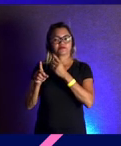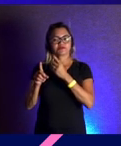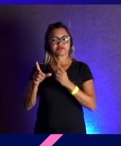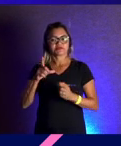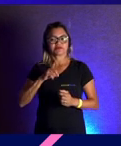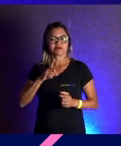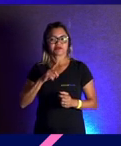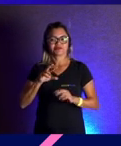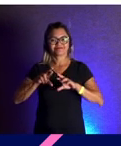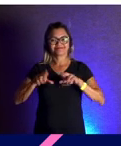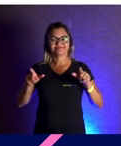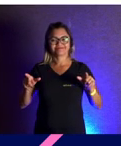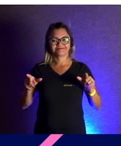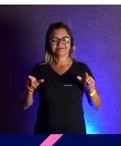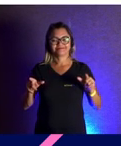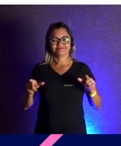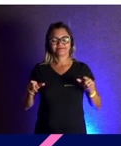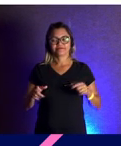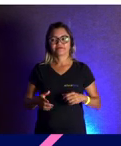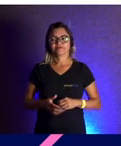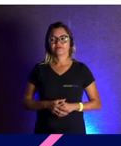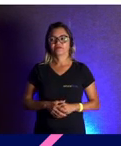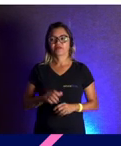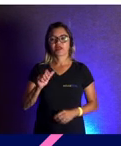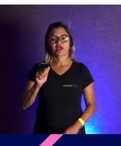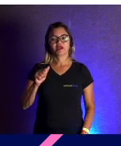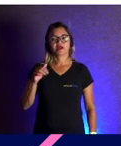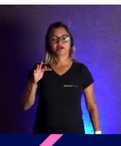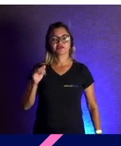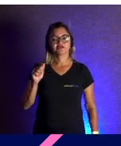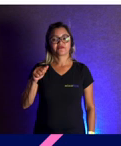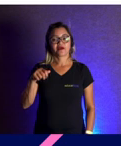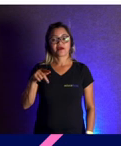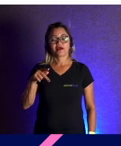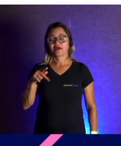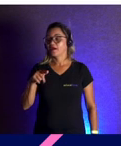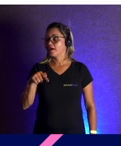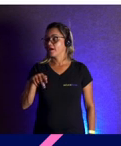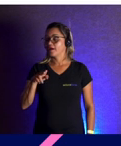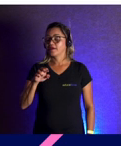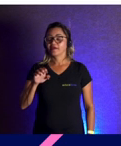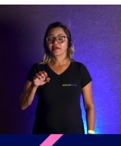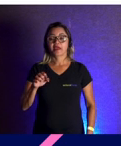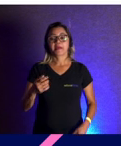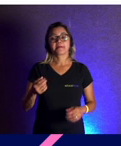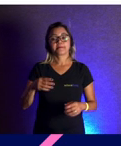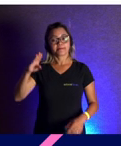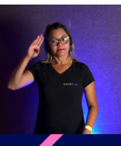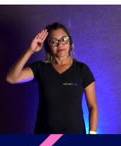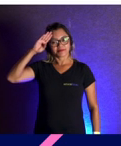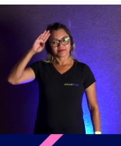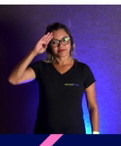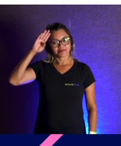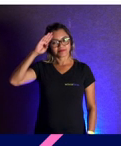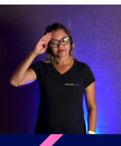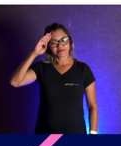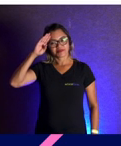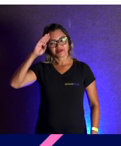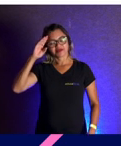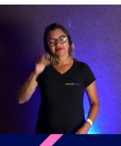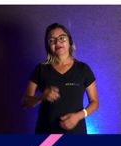between the FARC and the paramilitary, the uncertainty is actually quite small. And we can make that decision quite easily. The paramilitary